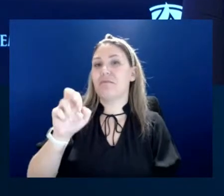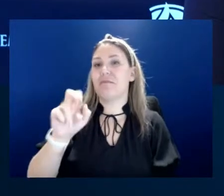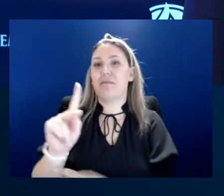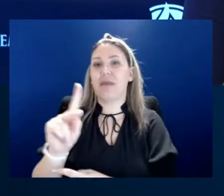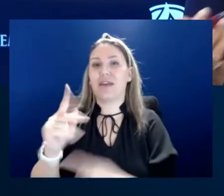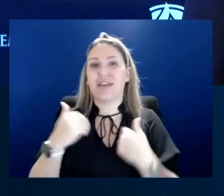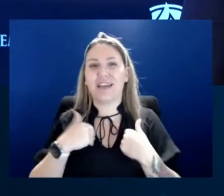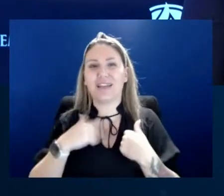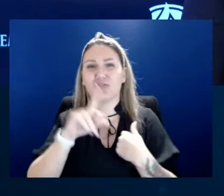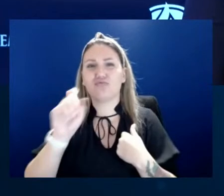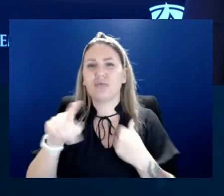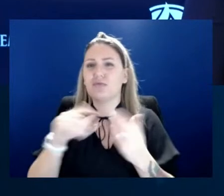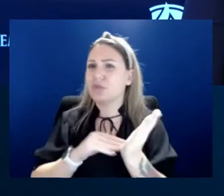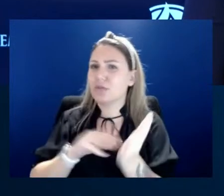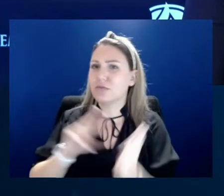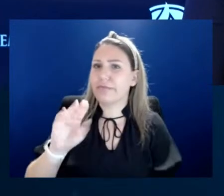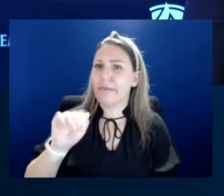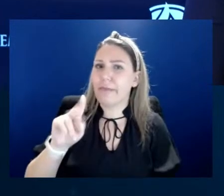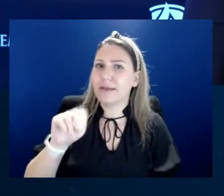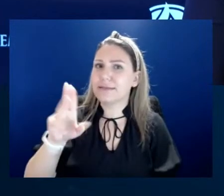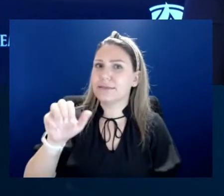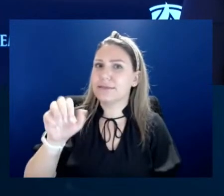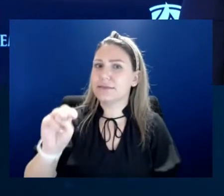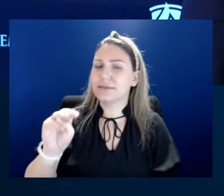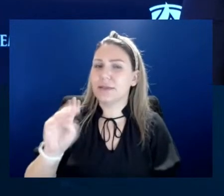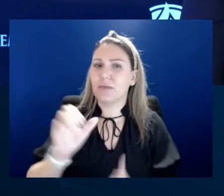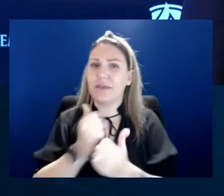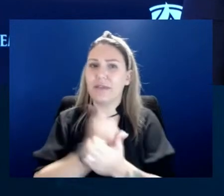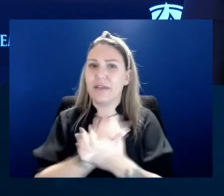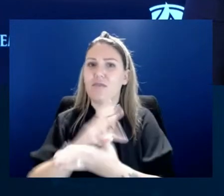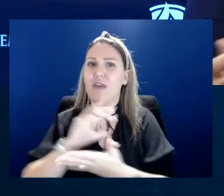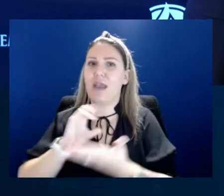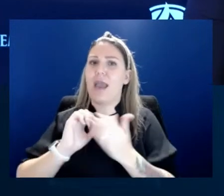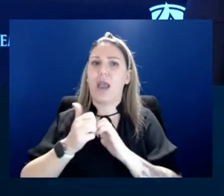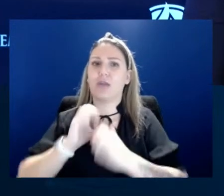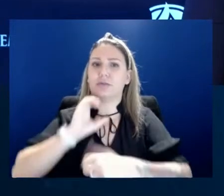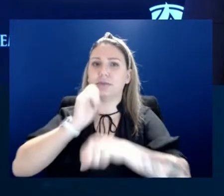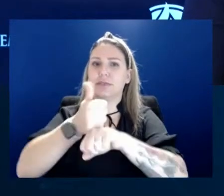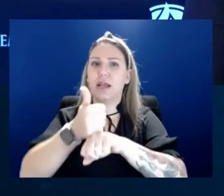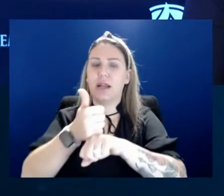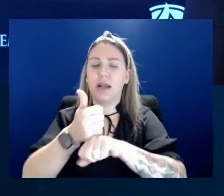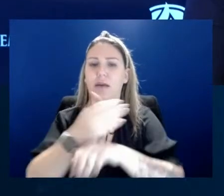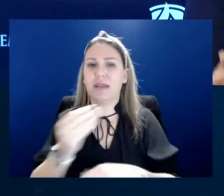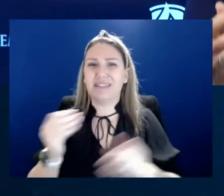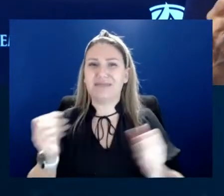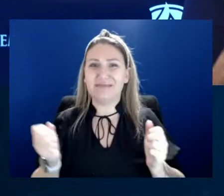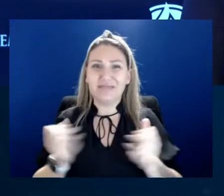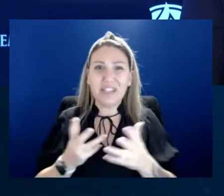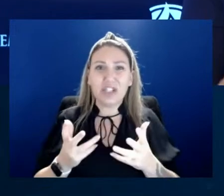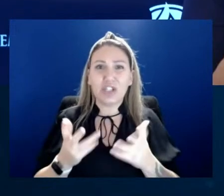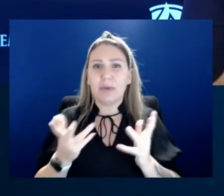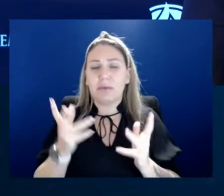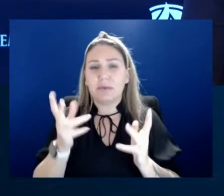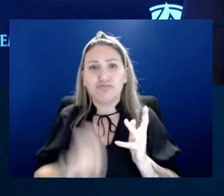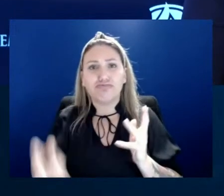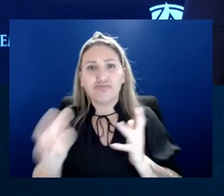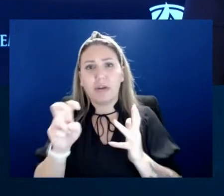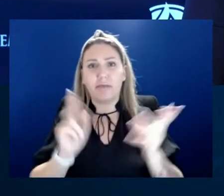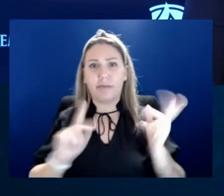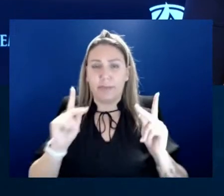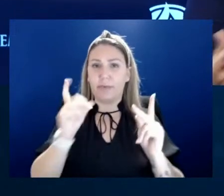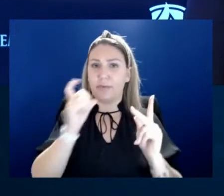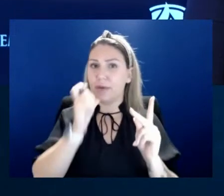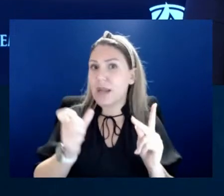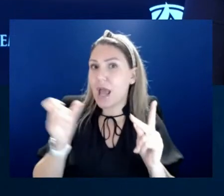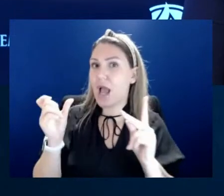to know that with the infrastructure, the way that it looks, and the fear maybe of traveling, people that are not war